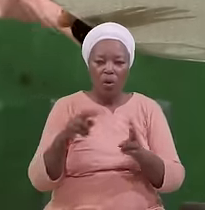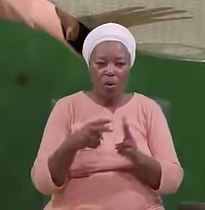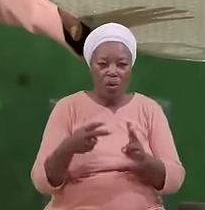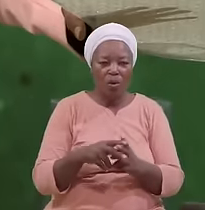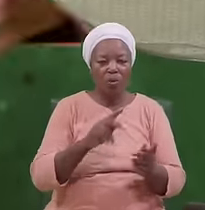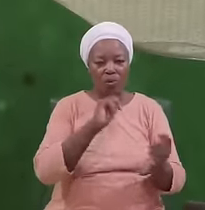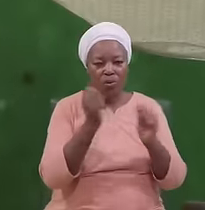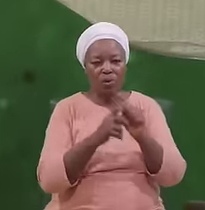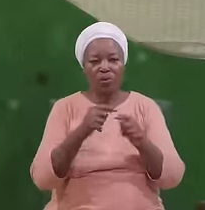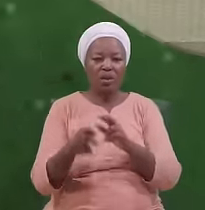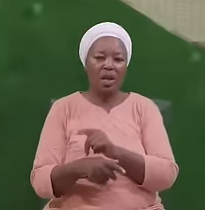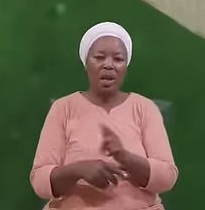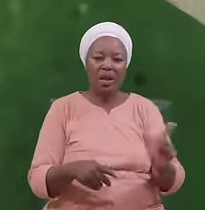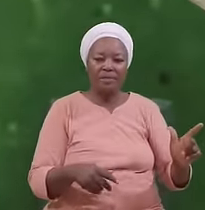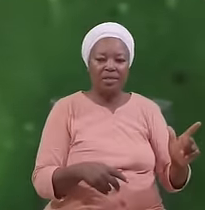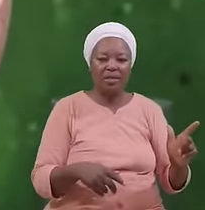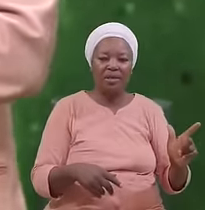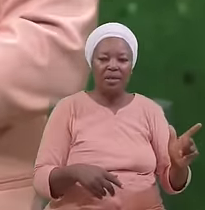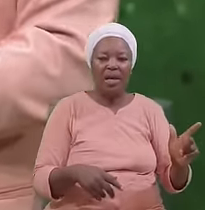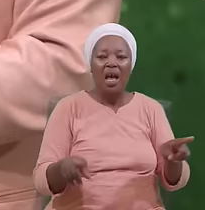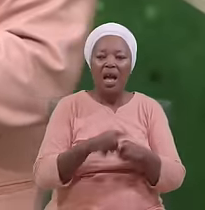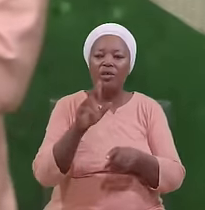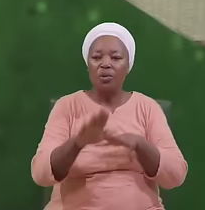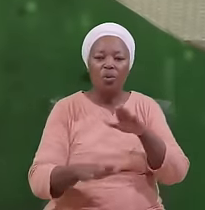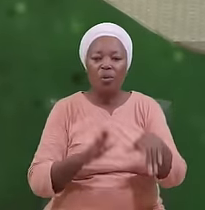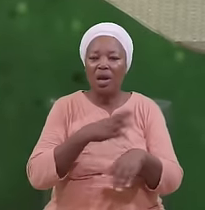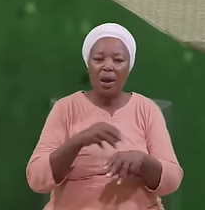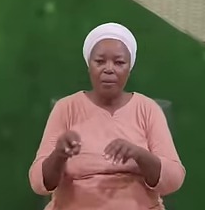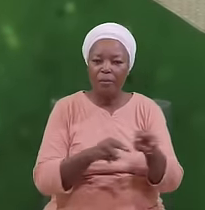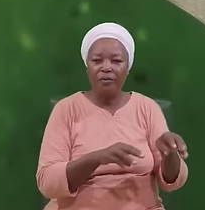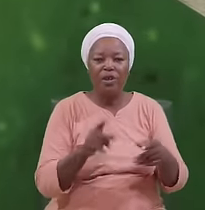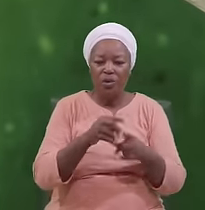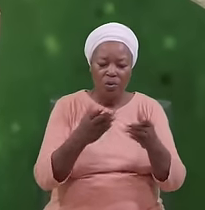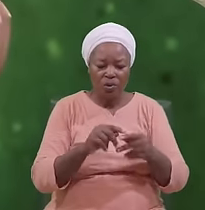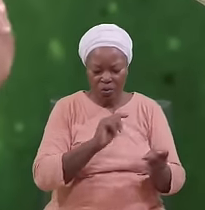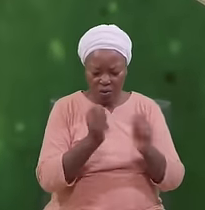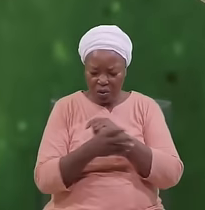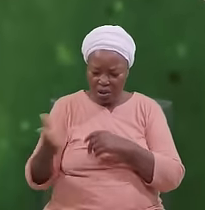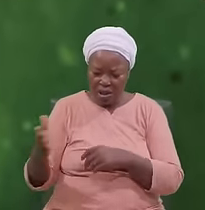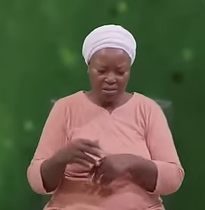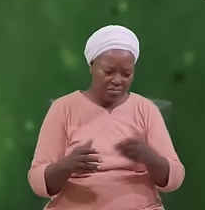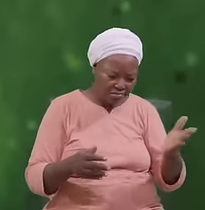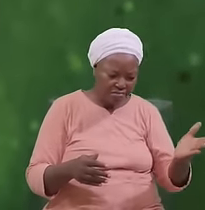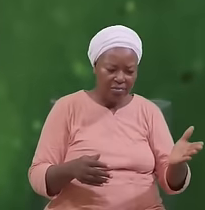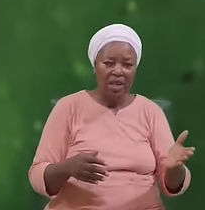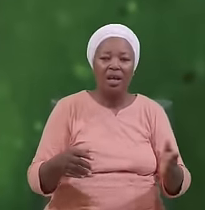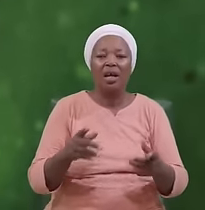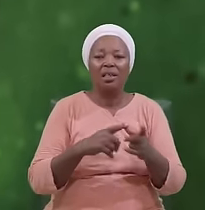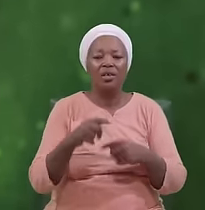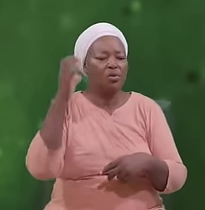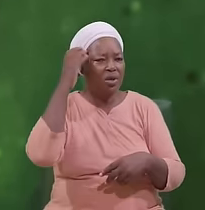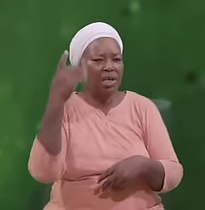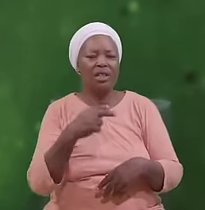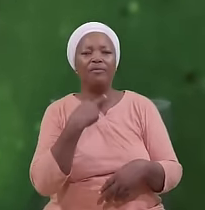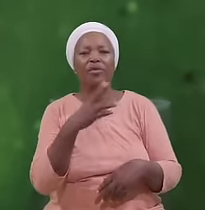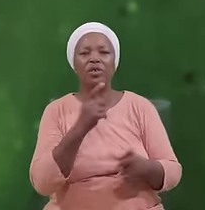to the left, as you're walking and moving, you want to turn here, you want to turn there, you'll hear the